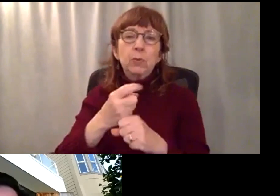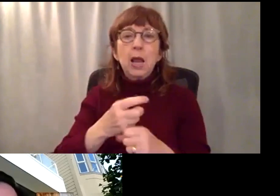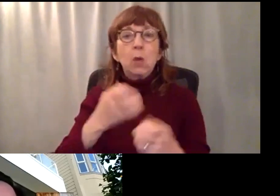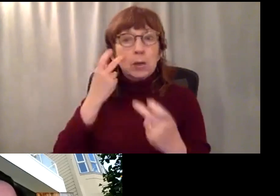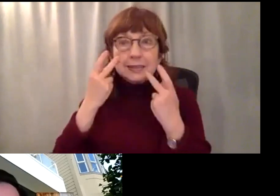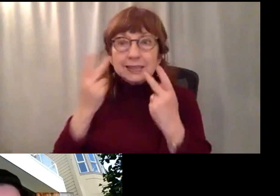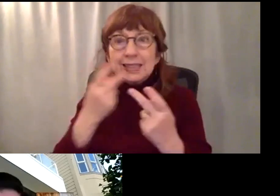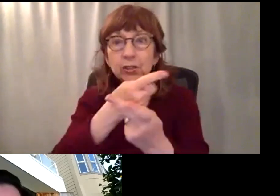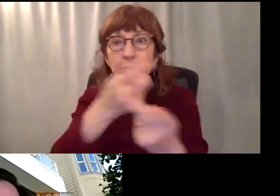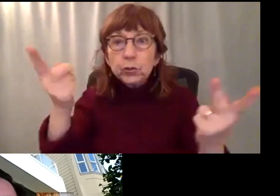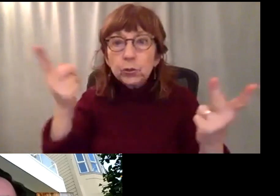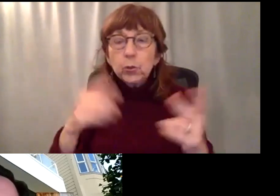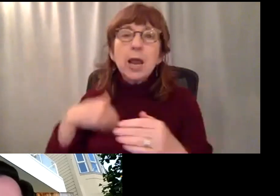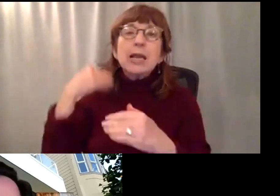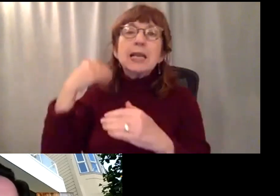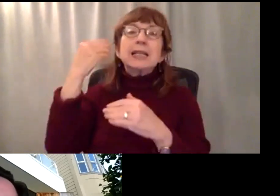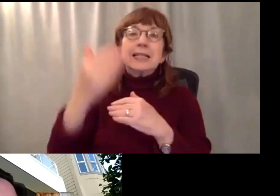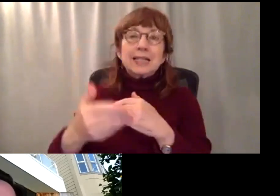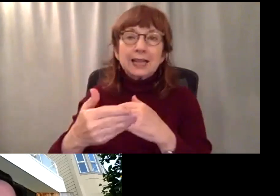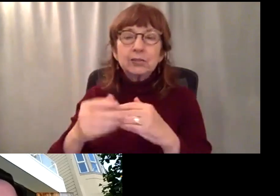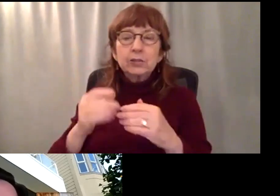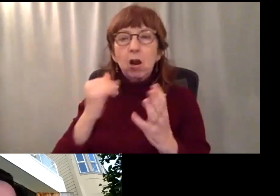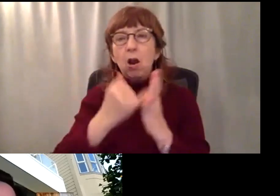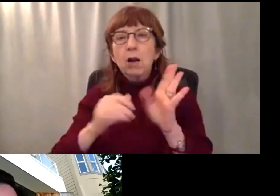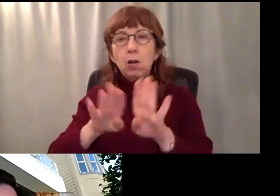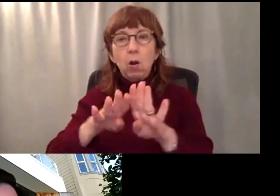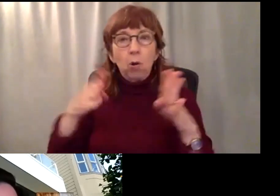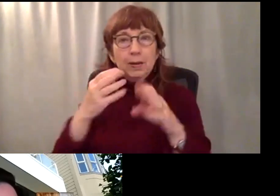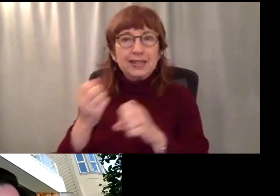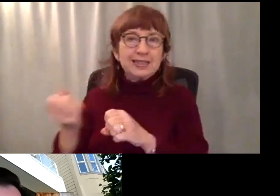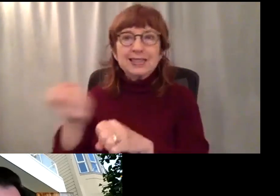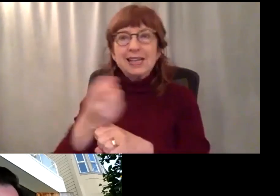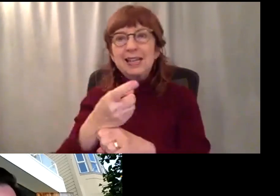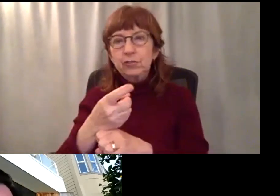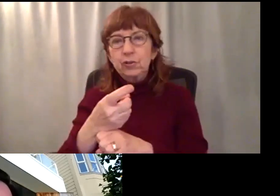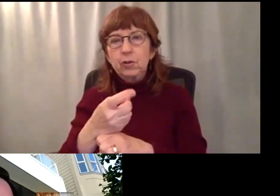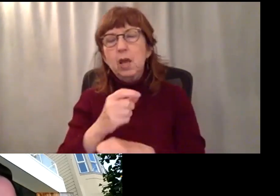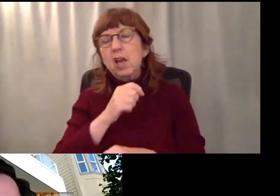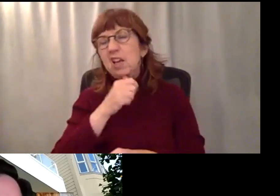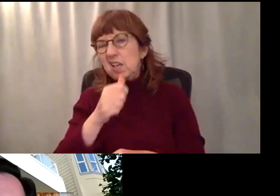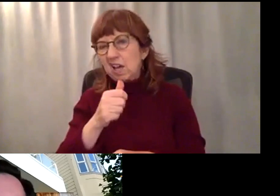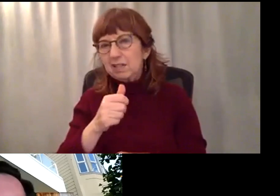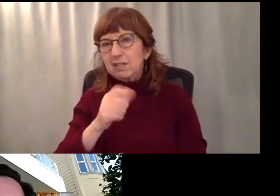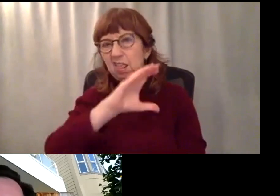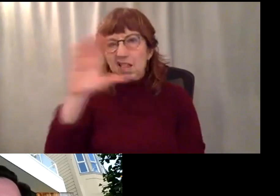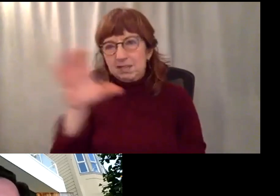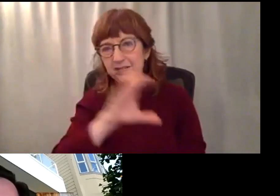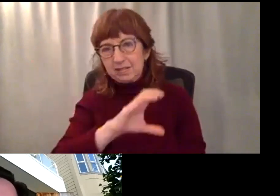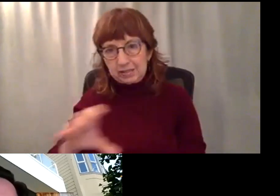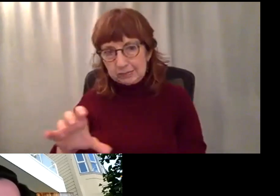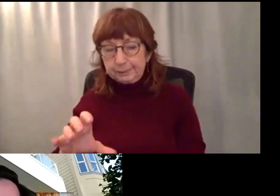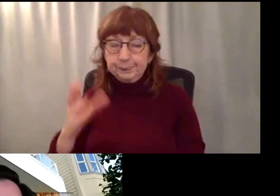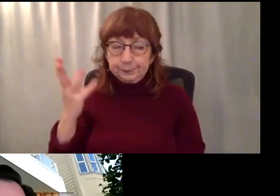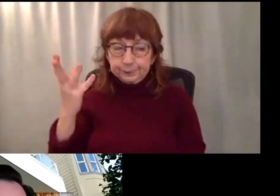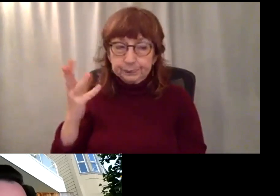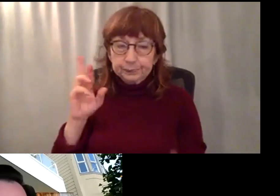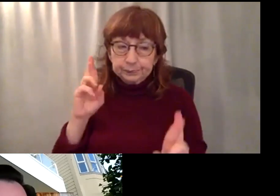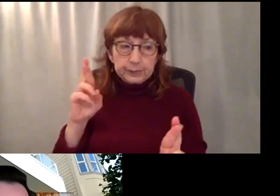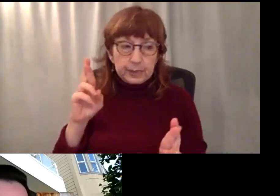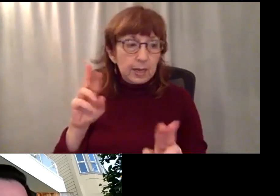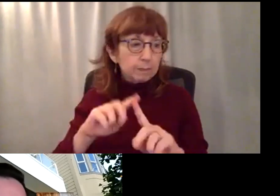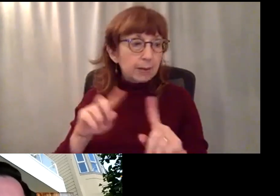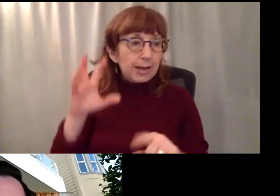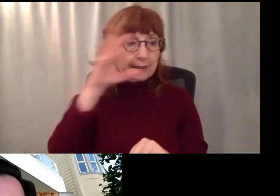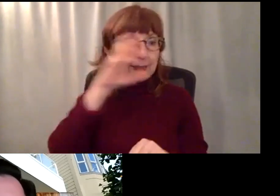our next art opening next year when we do it. You know, hopefully not virtually. But I guess